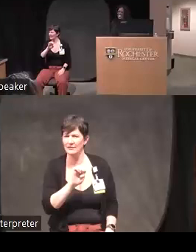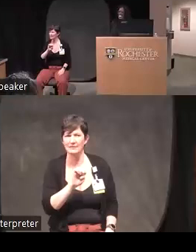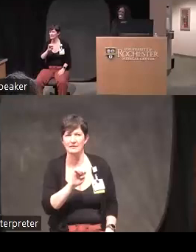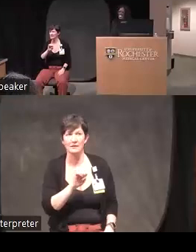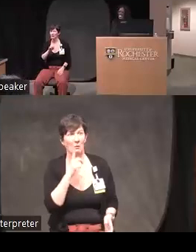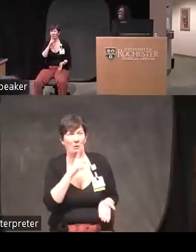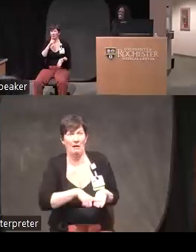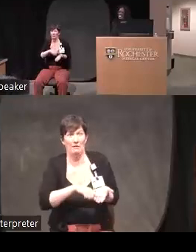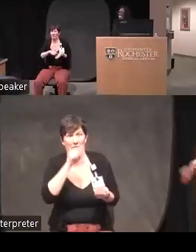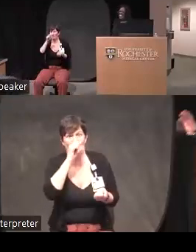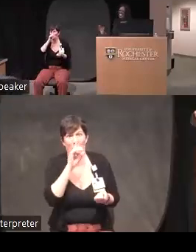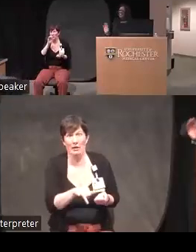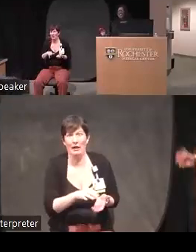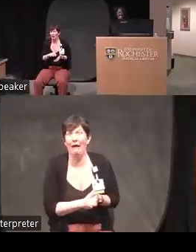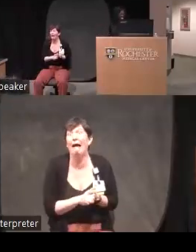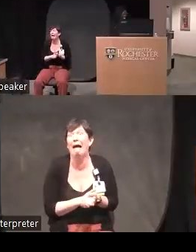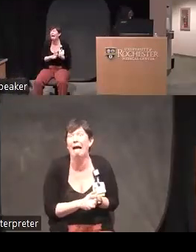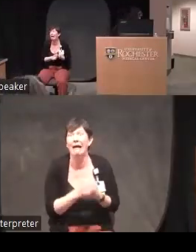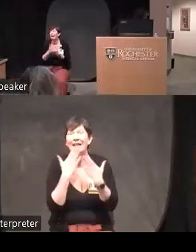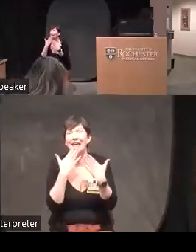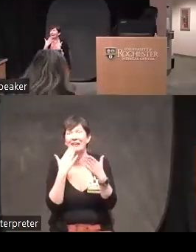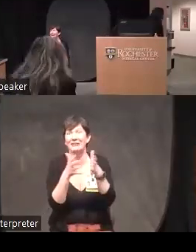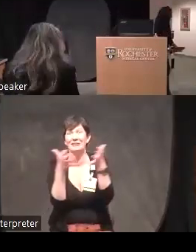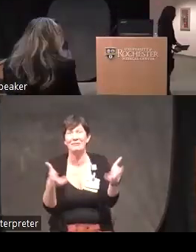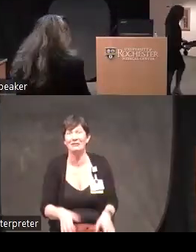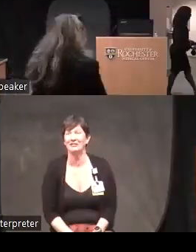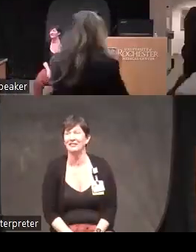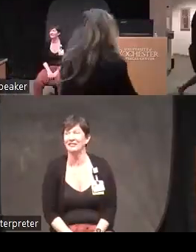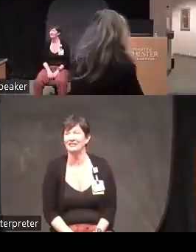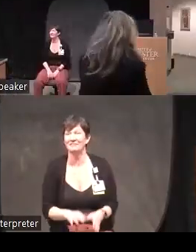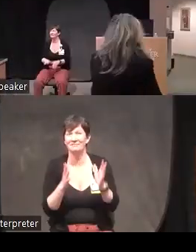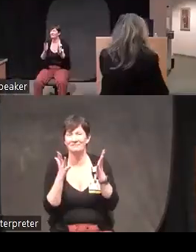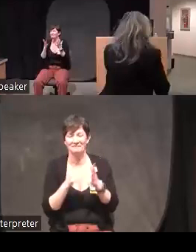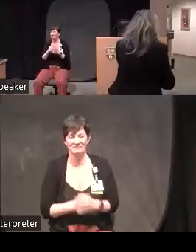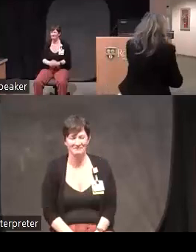homework. I'll have to look it up. Thank you very much. Thank you.